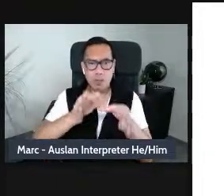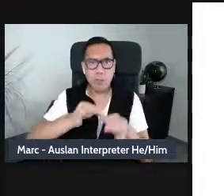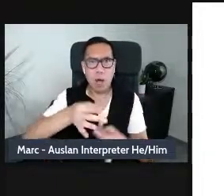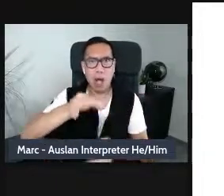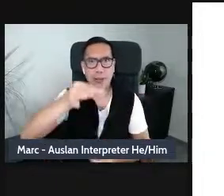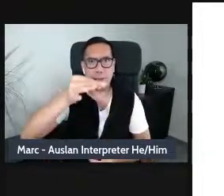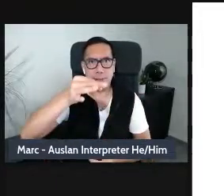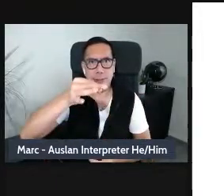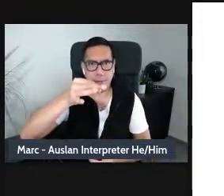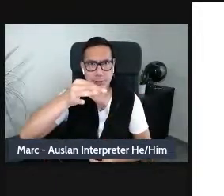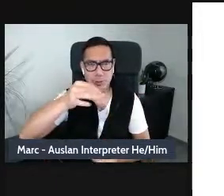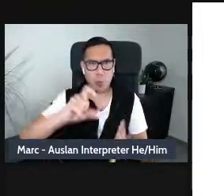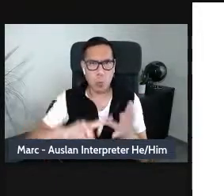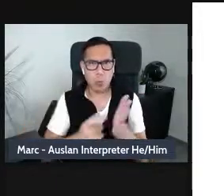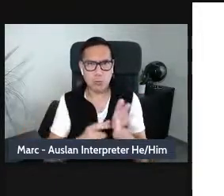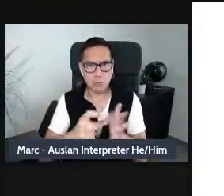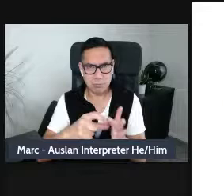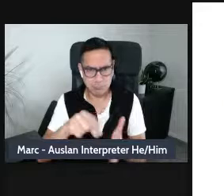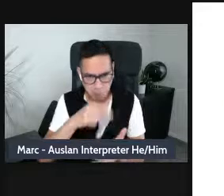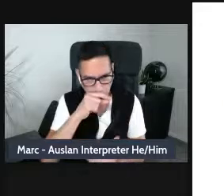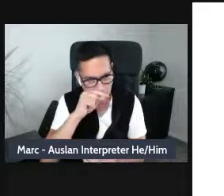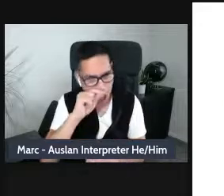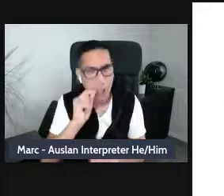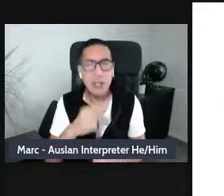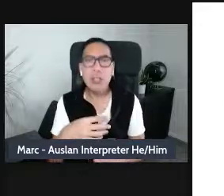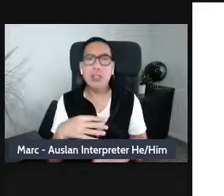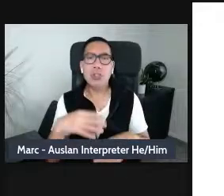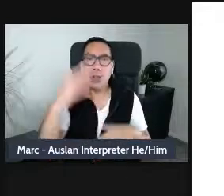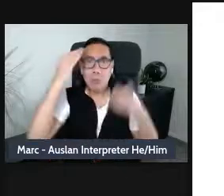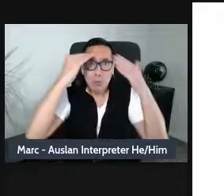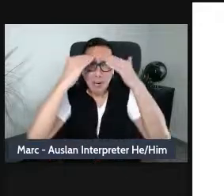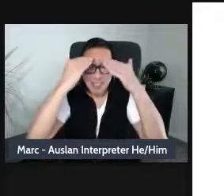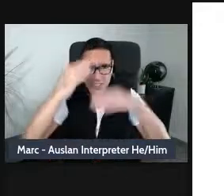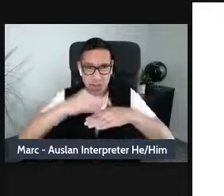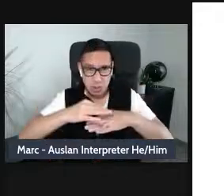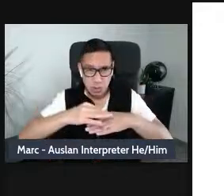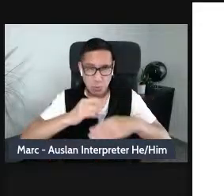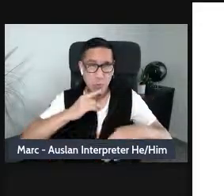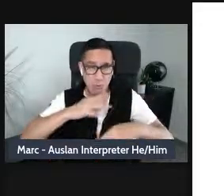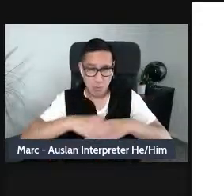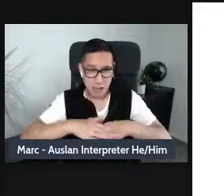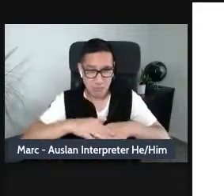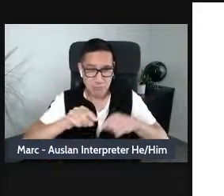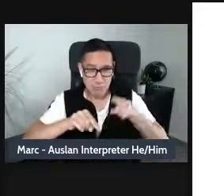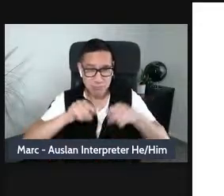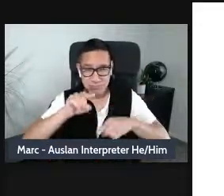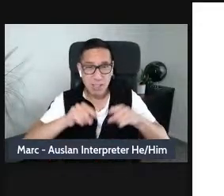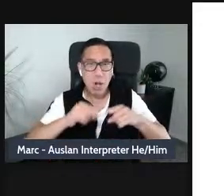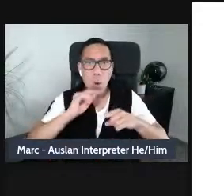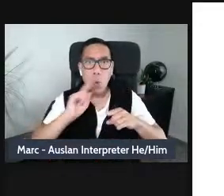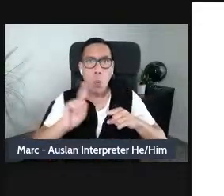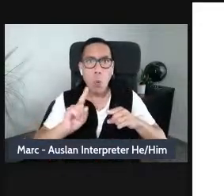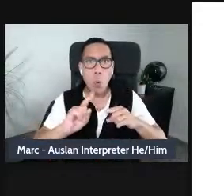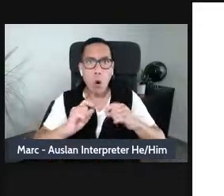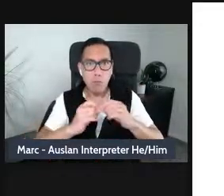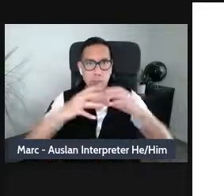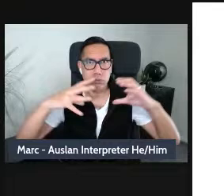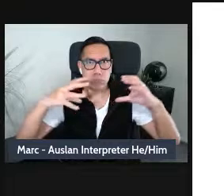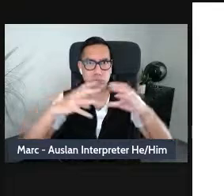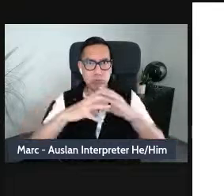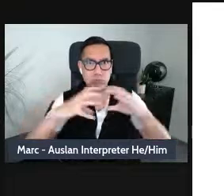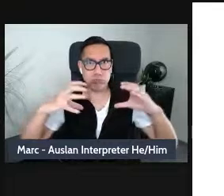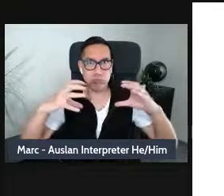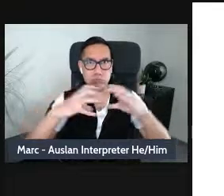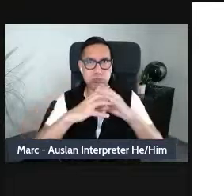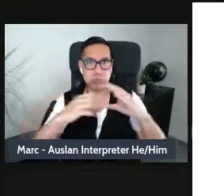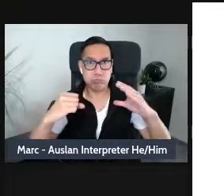the volume in the brain tissue, the blood, or cerebrospinal fluid will cause an increase in pressure within the skull.